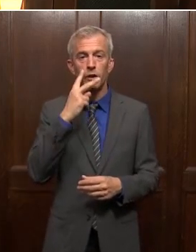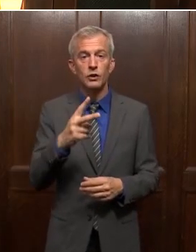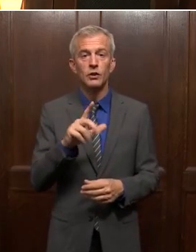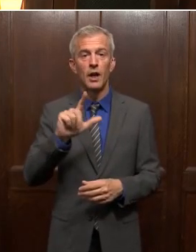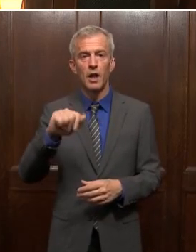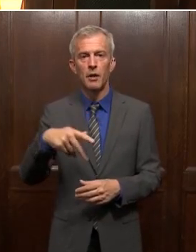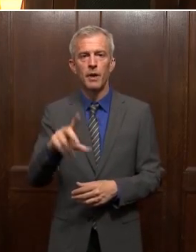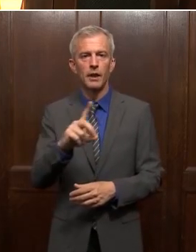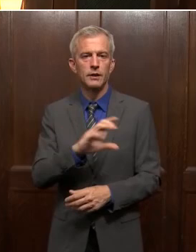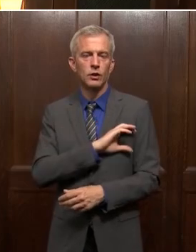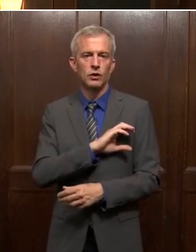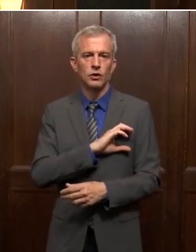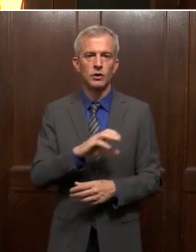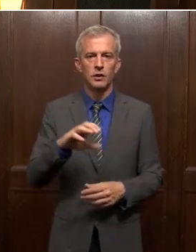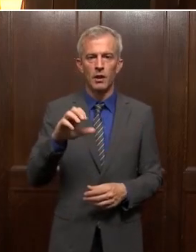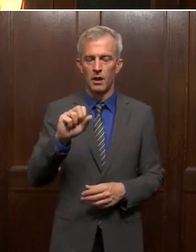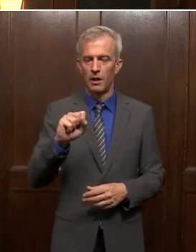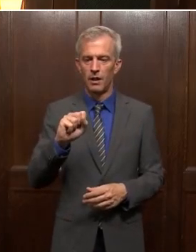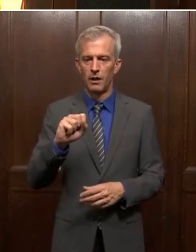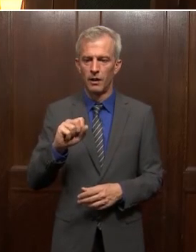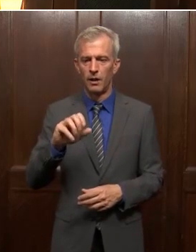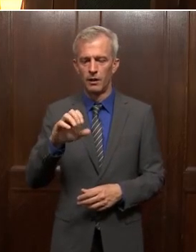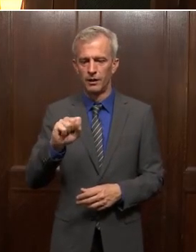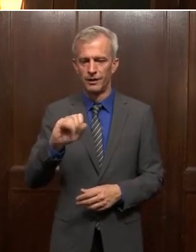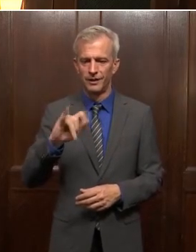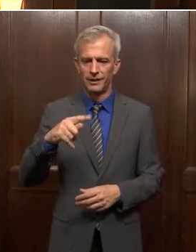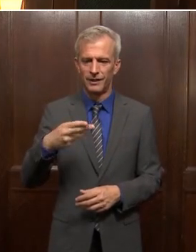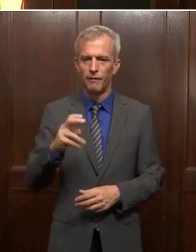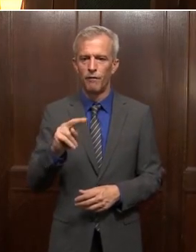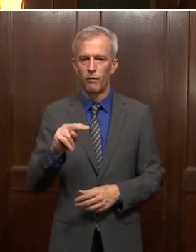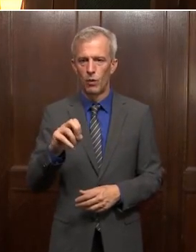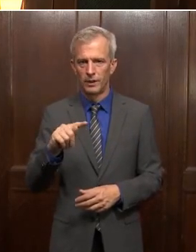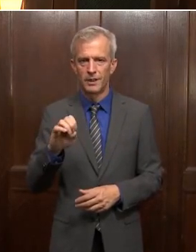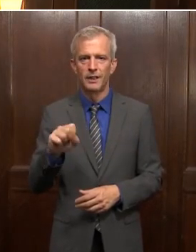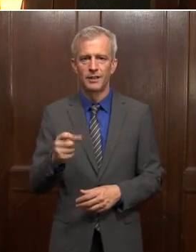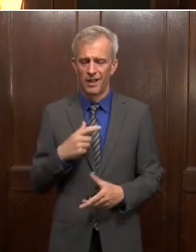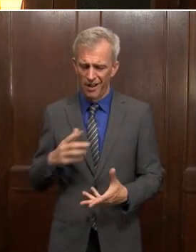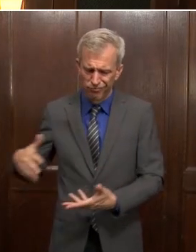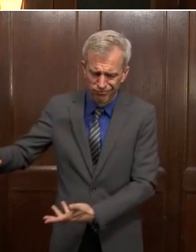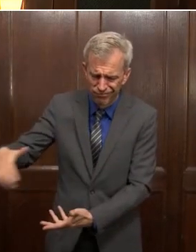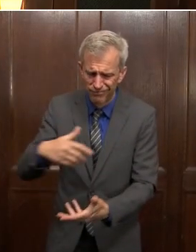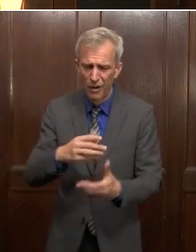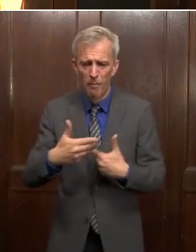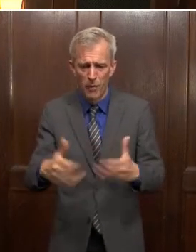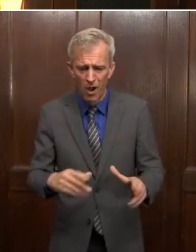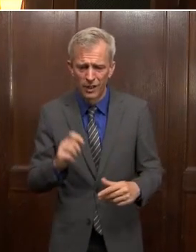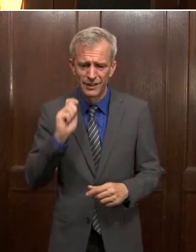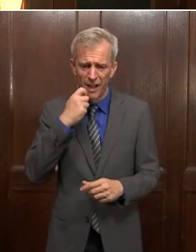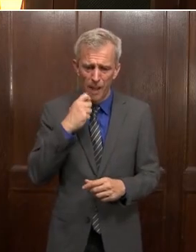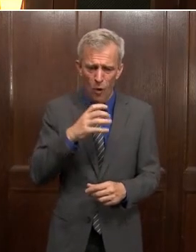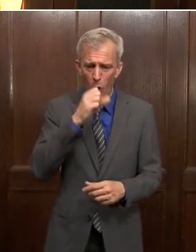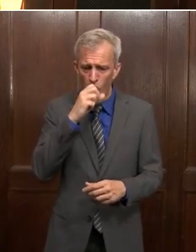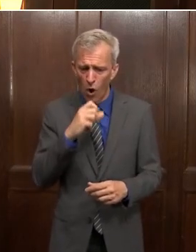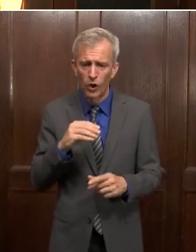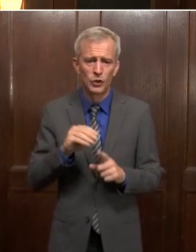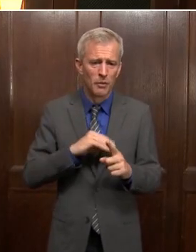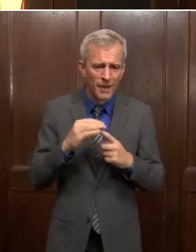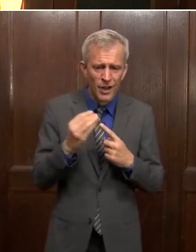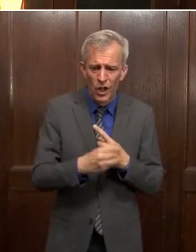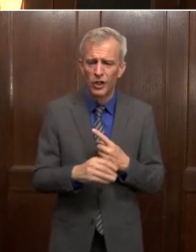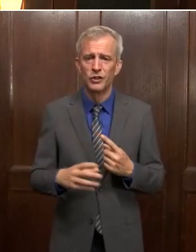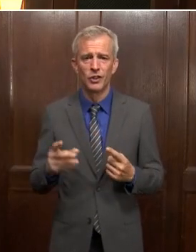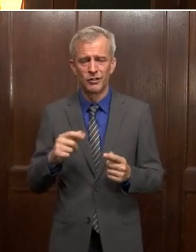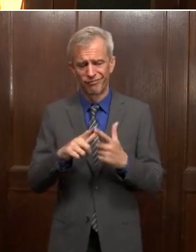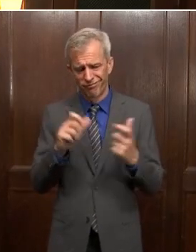Esteban Cifuentes, who's collected box loads of apples and oranges and bananas, juice boxes and fruit cups